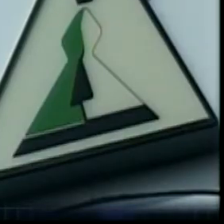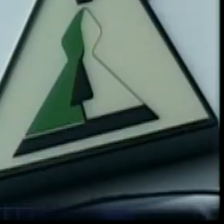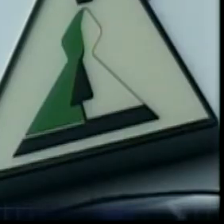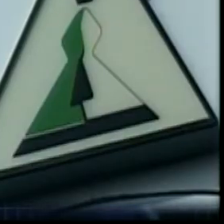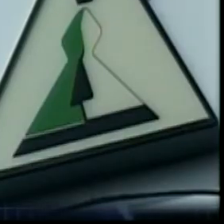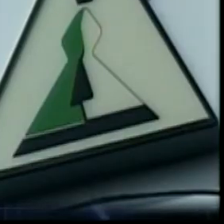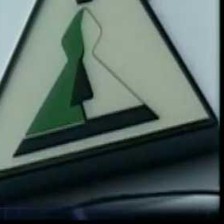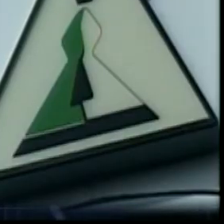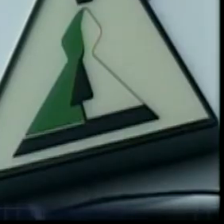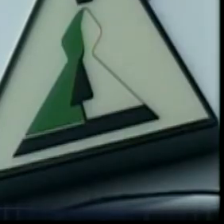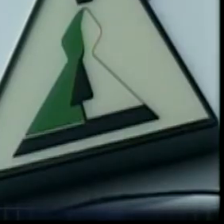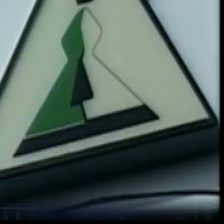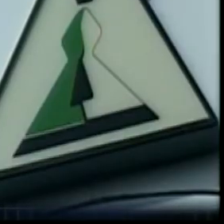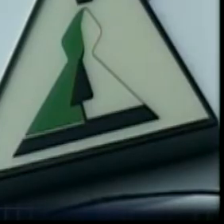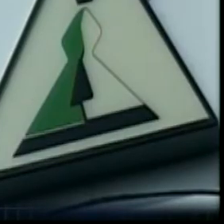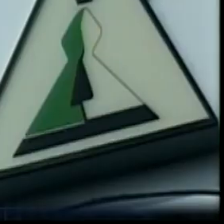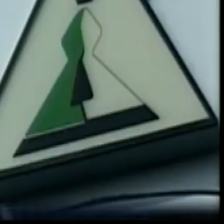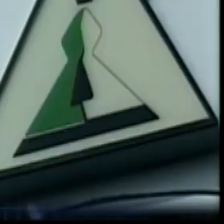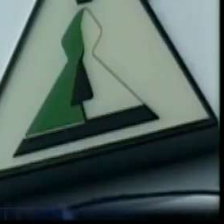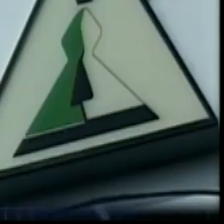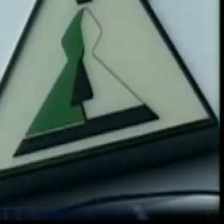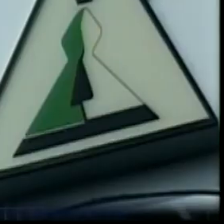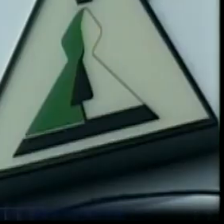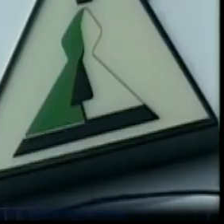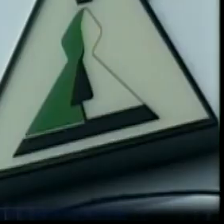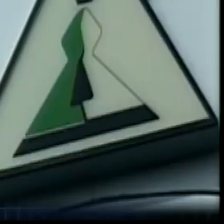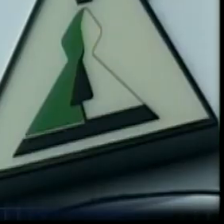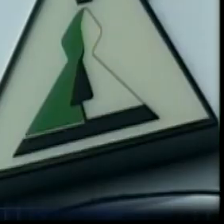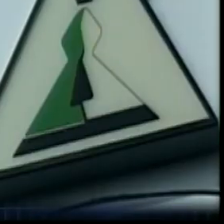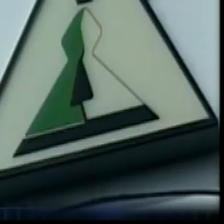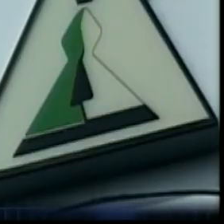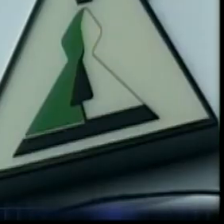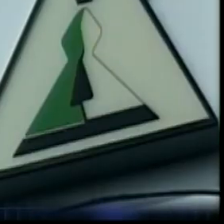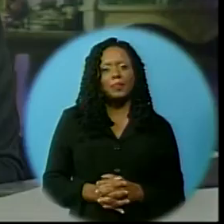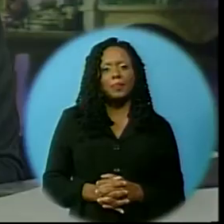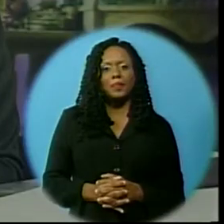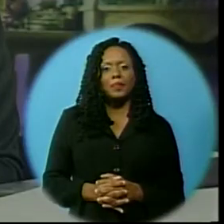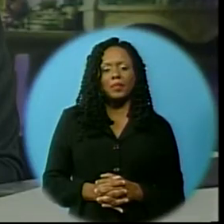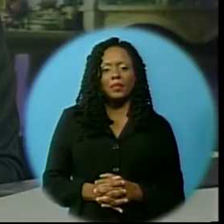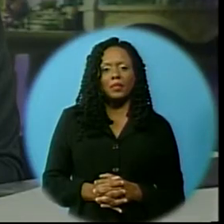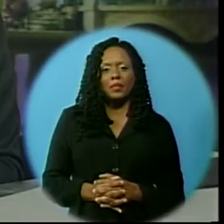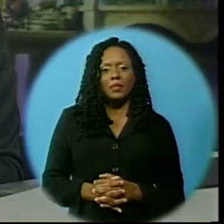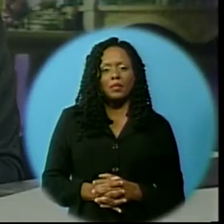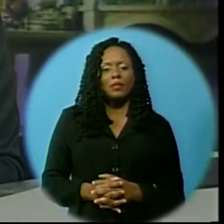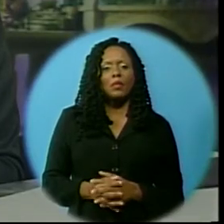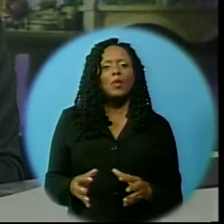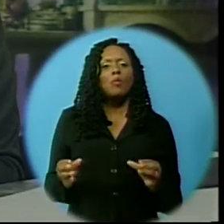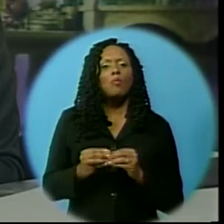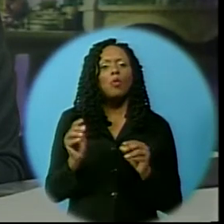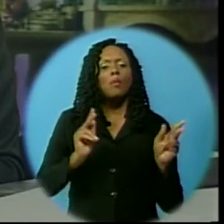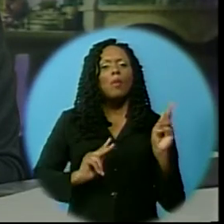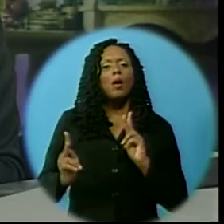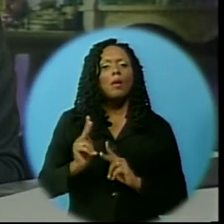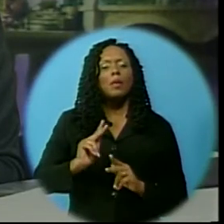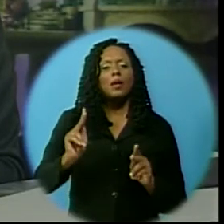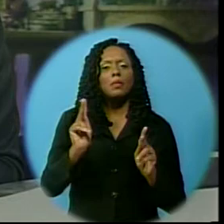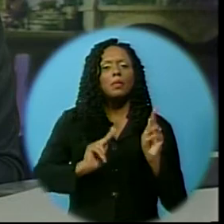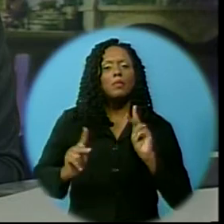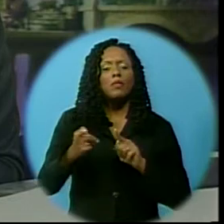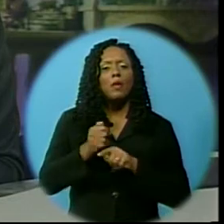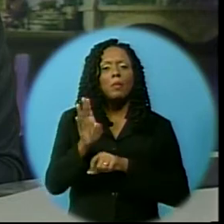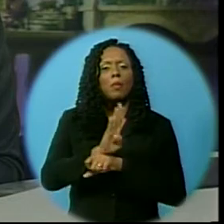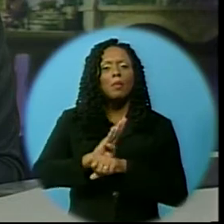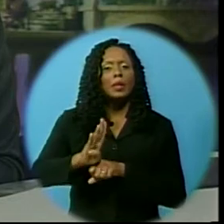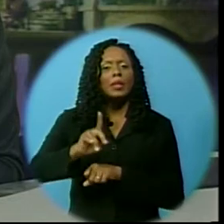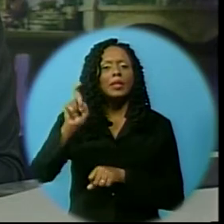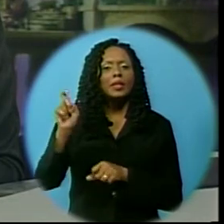all stems on the economic environment we are in now. Well, more Barbadians are being encouraged to attend the